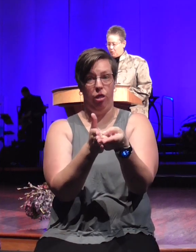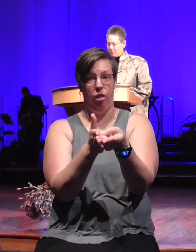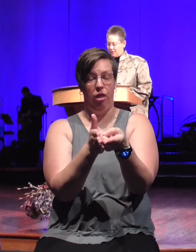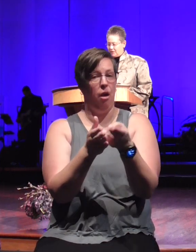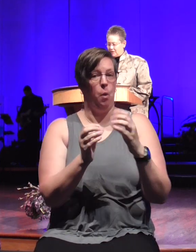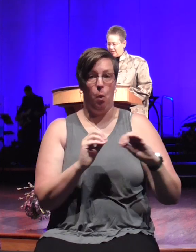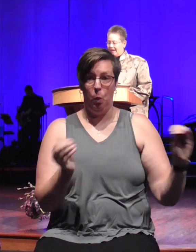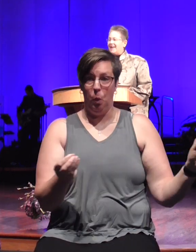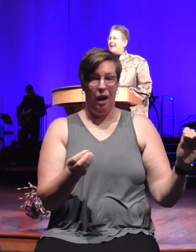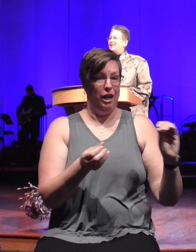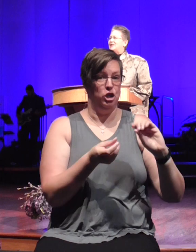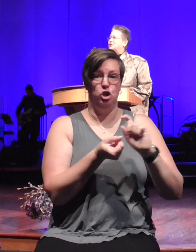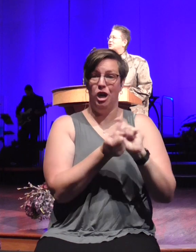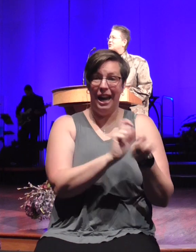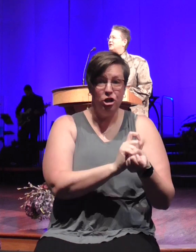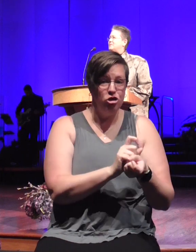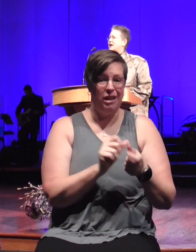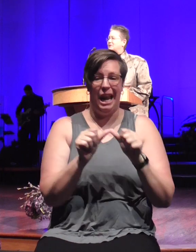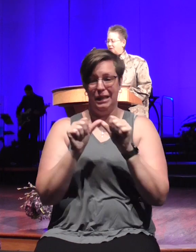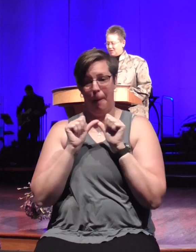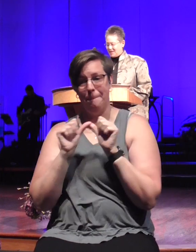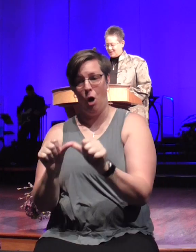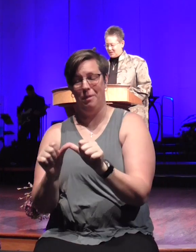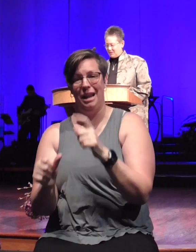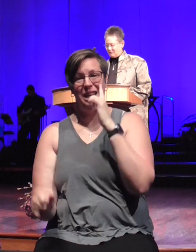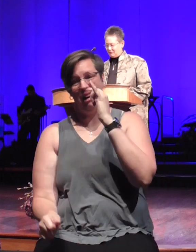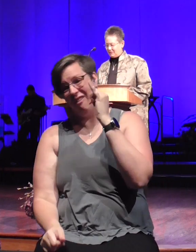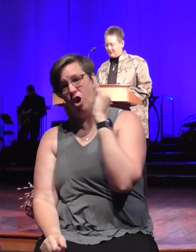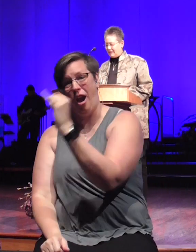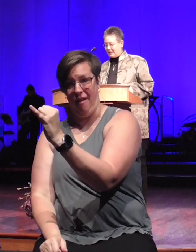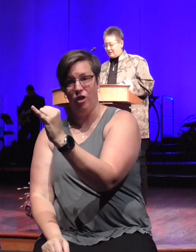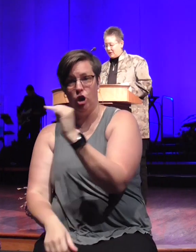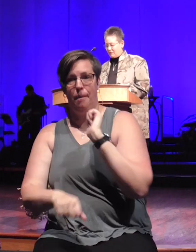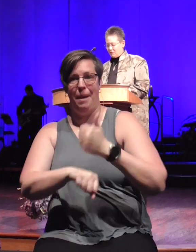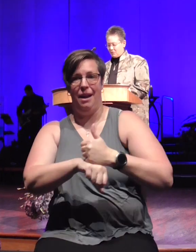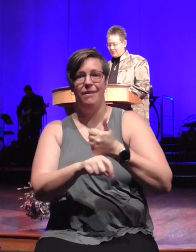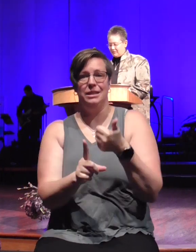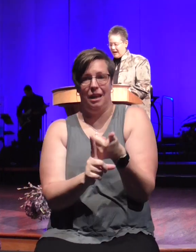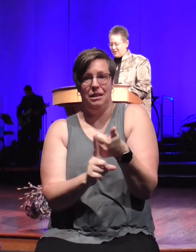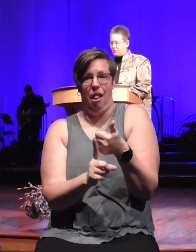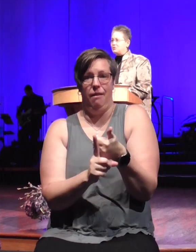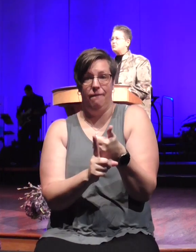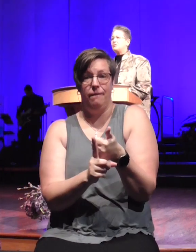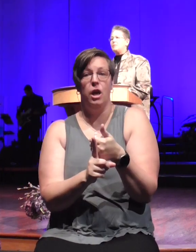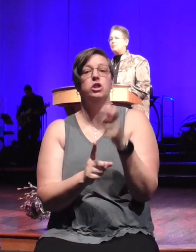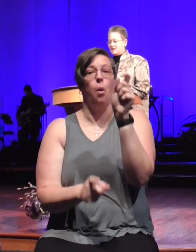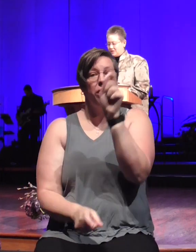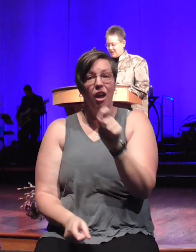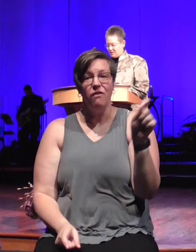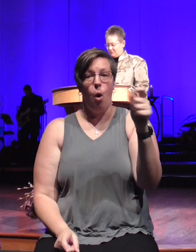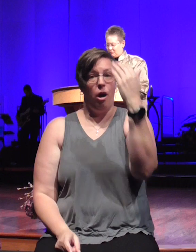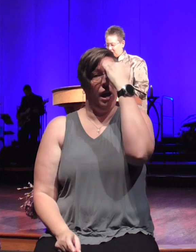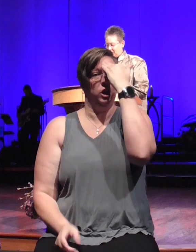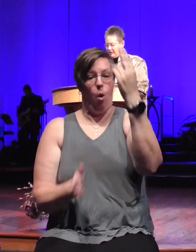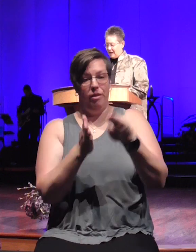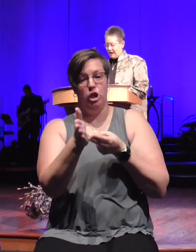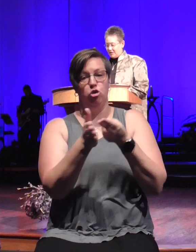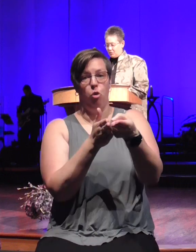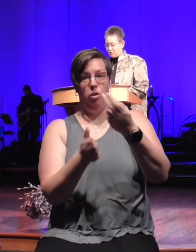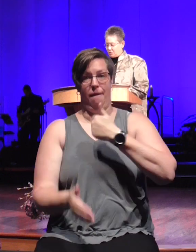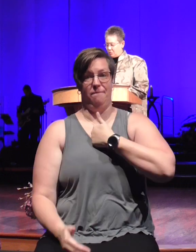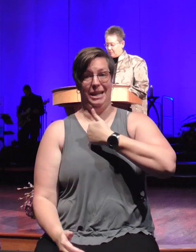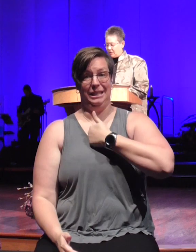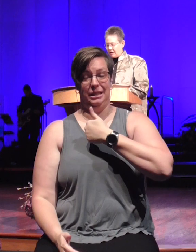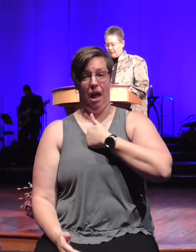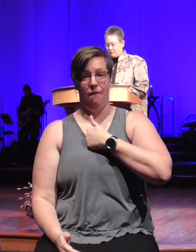changeless, permanent, and eternally manifesting itself. Therefore, I know the truth about myself. I